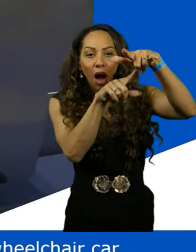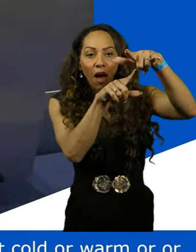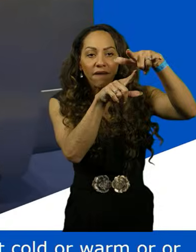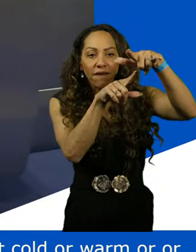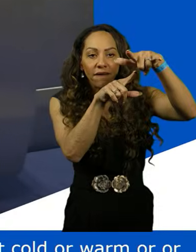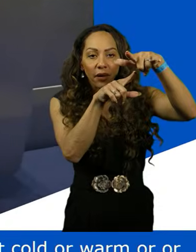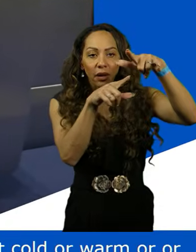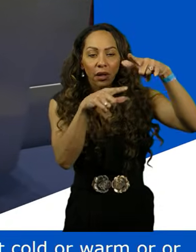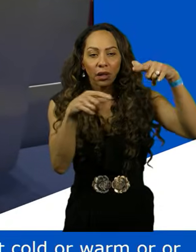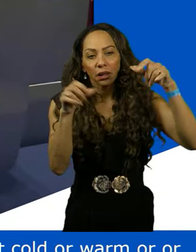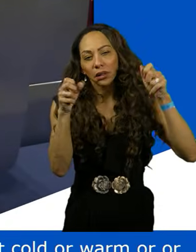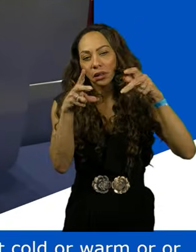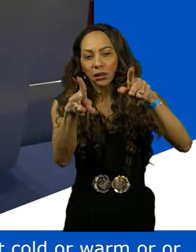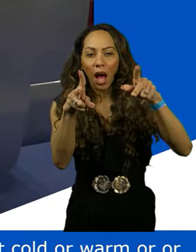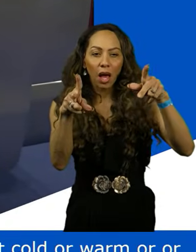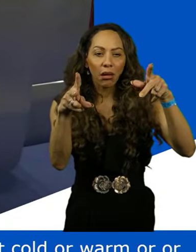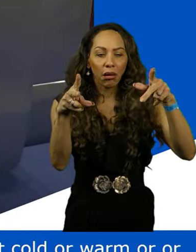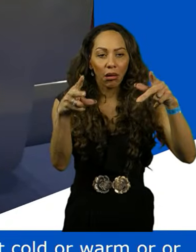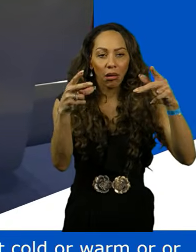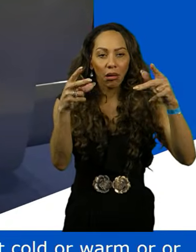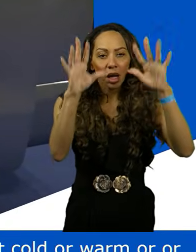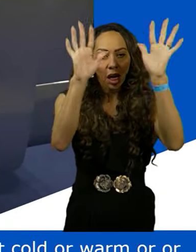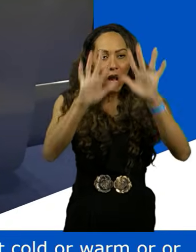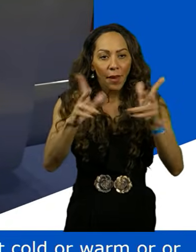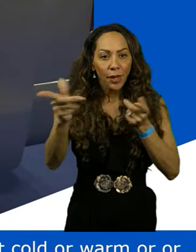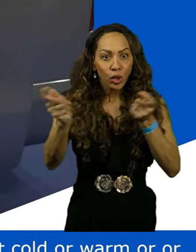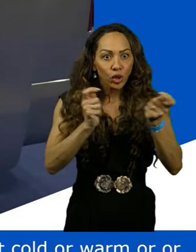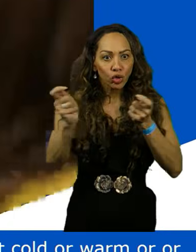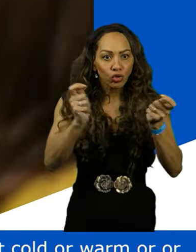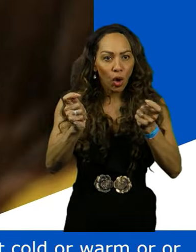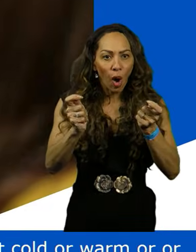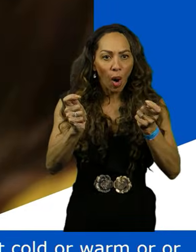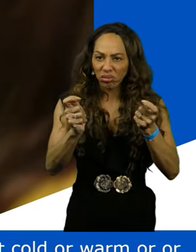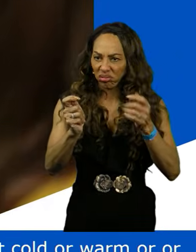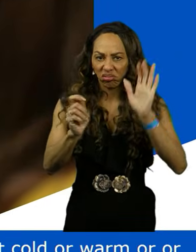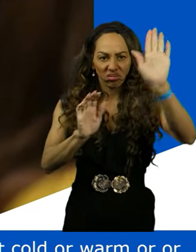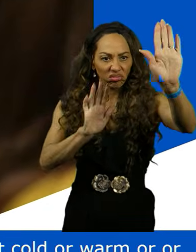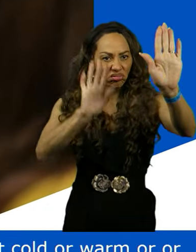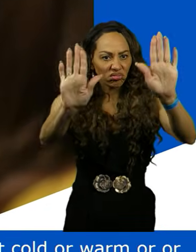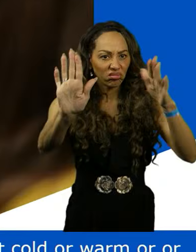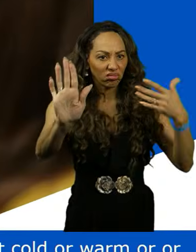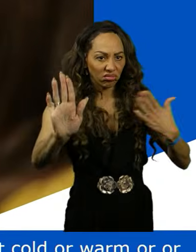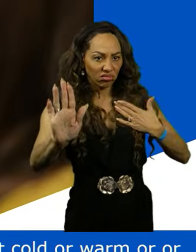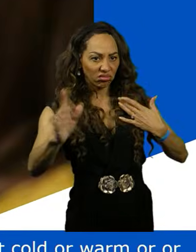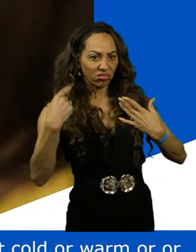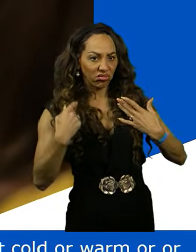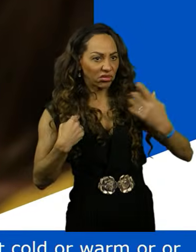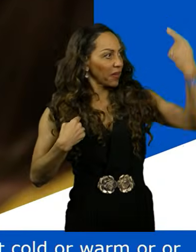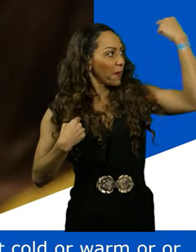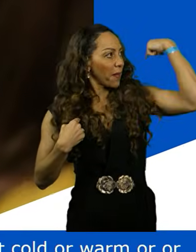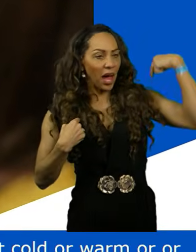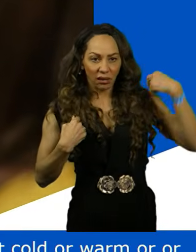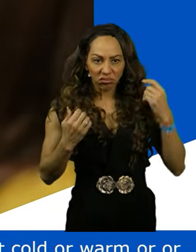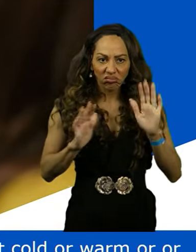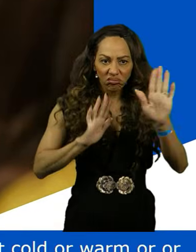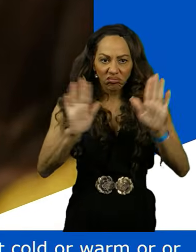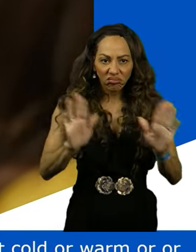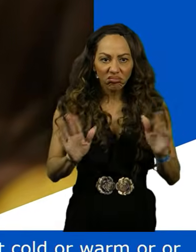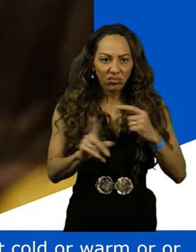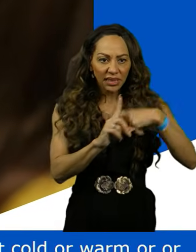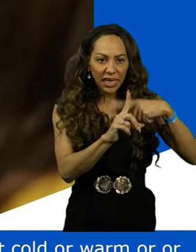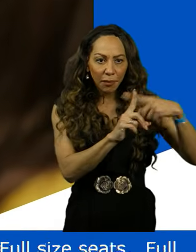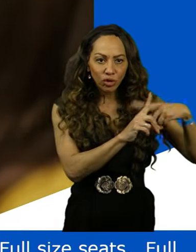of. Fantastic. So it's a comfortable car, full-size seats, full air conditioning, and